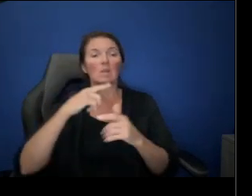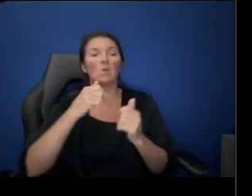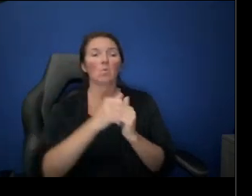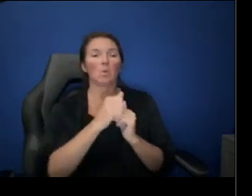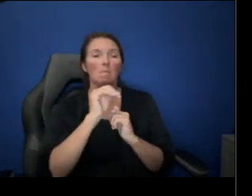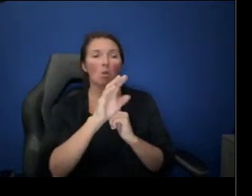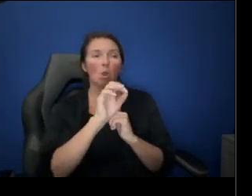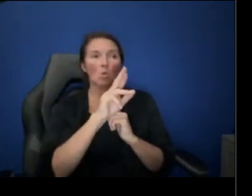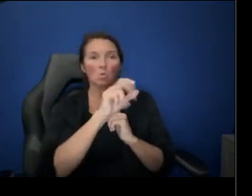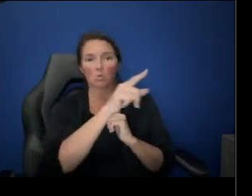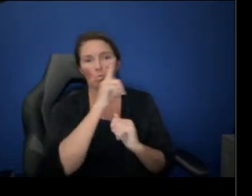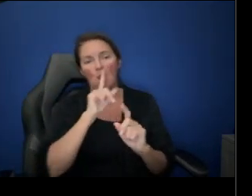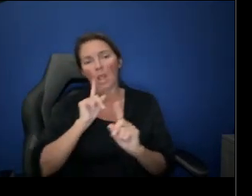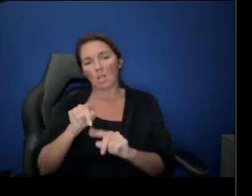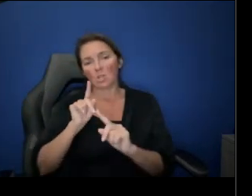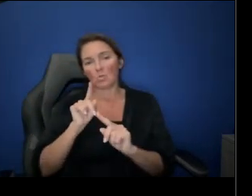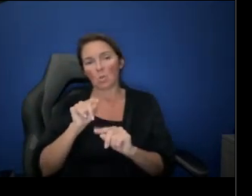will answer.